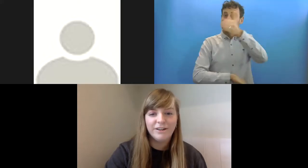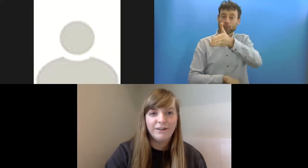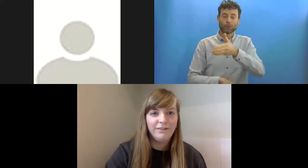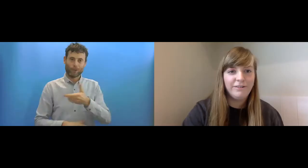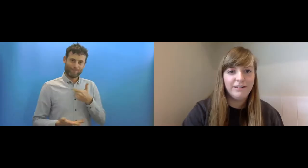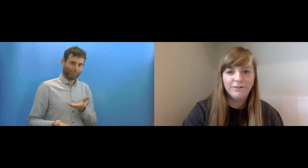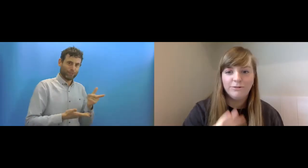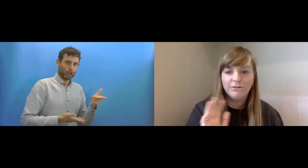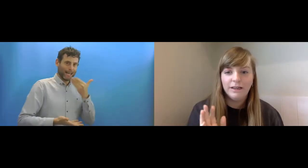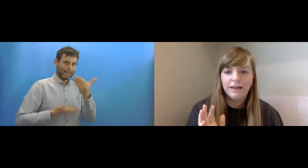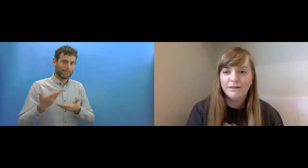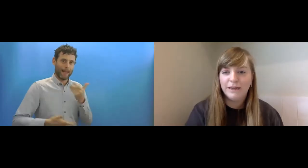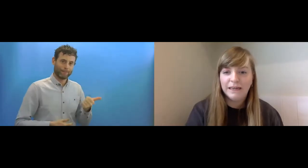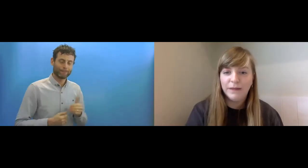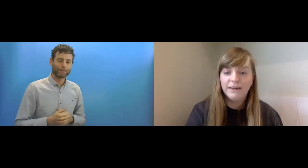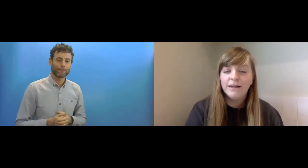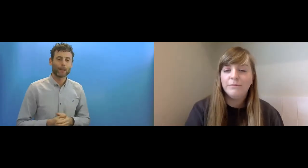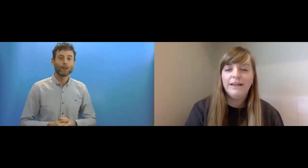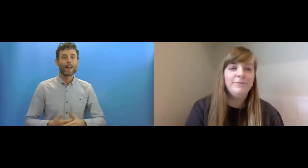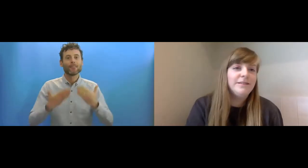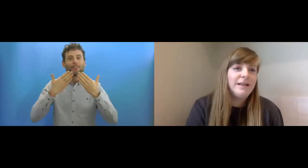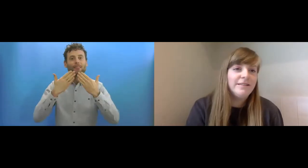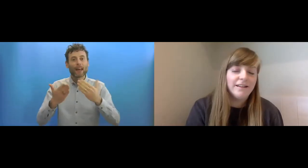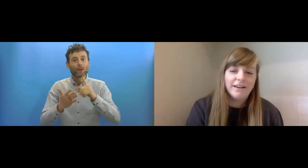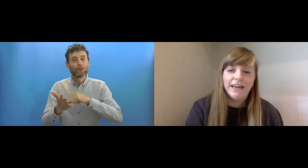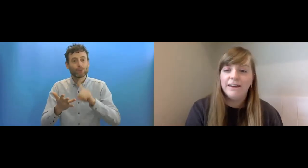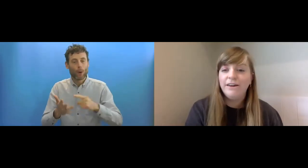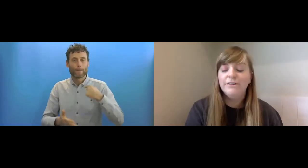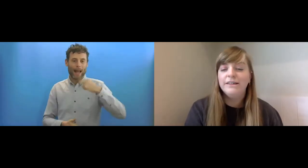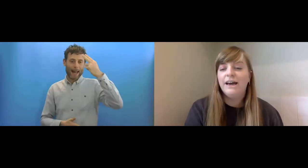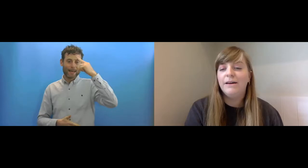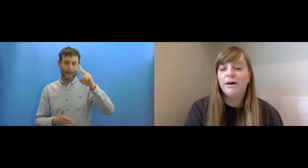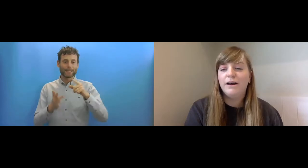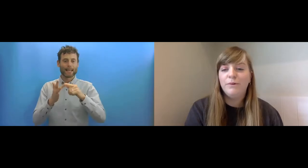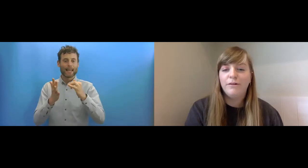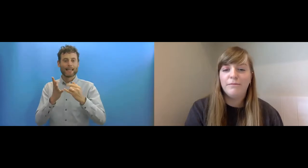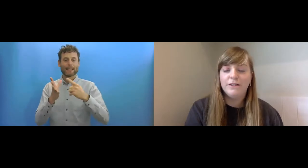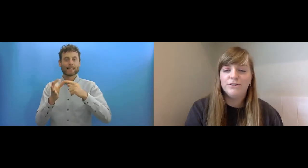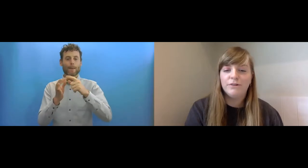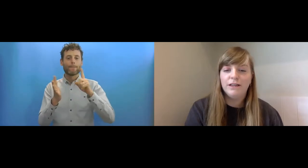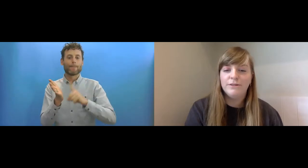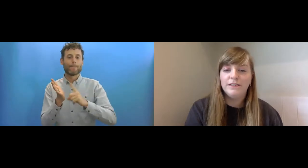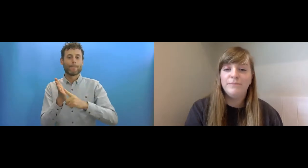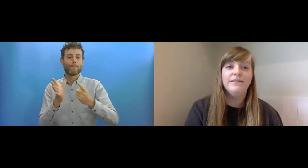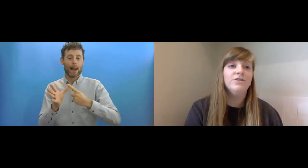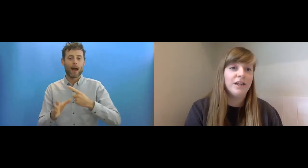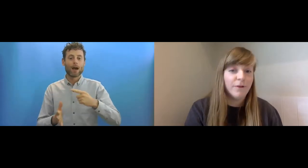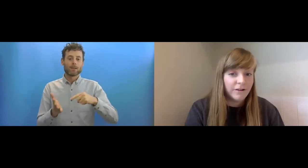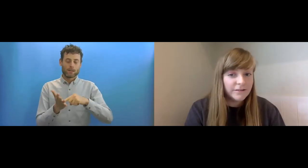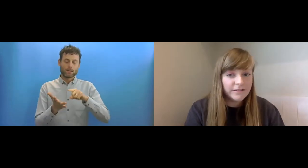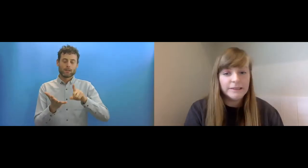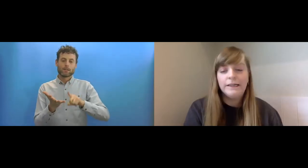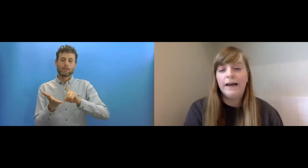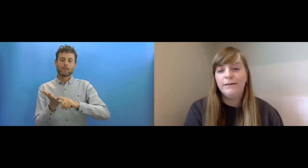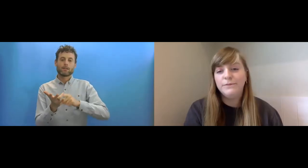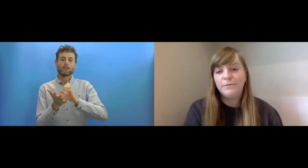Thanks, Jo. Hopefully you can all hear me. My name is Isabella Tullock-Gallego. I'm Programme Manager for Unlimited based at Shape